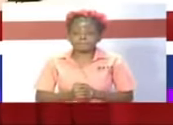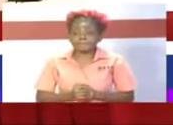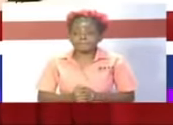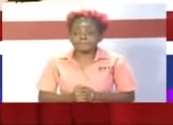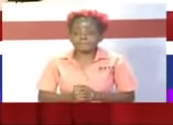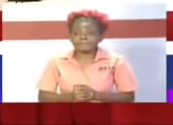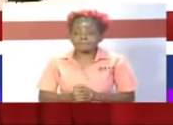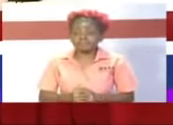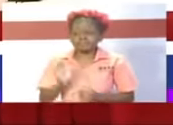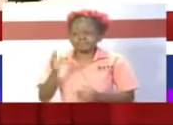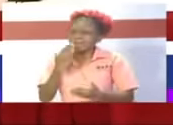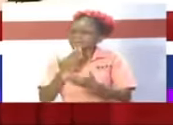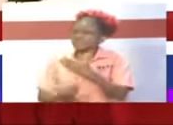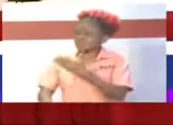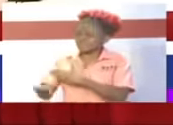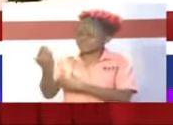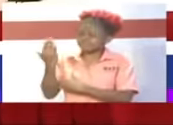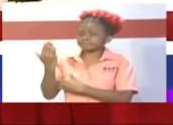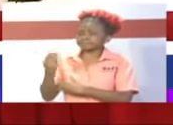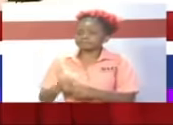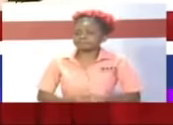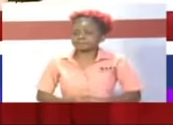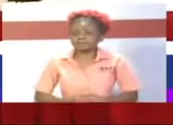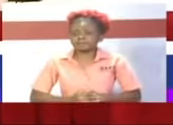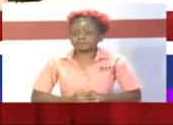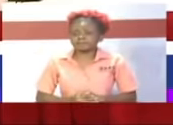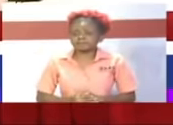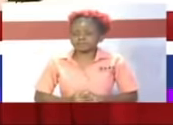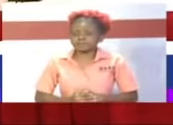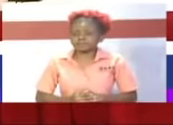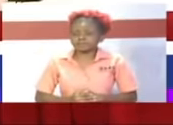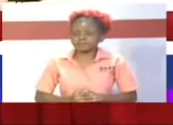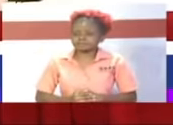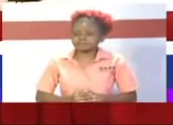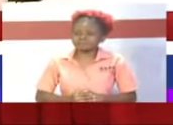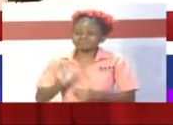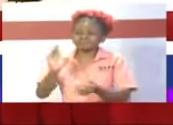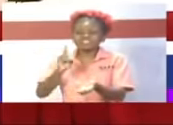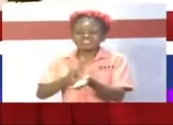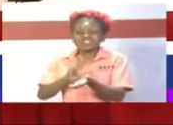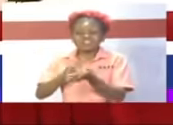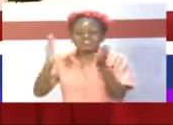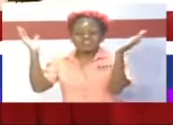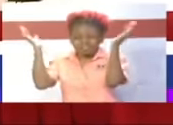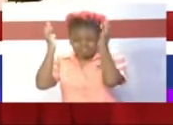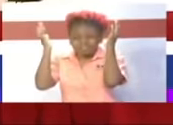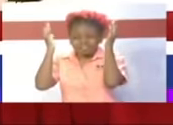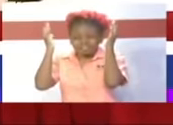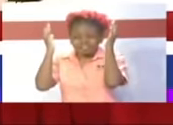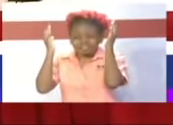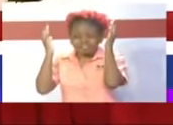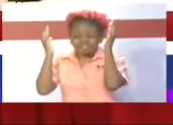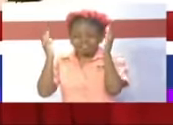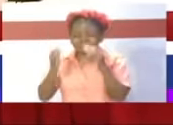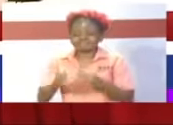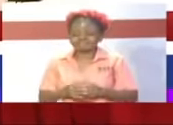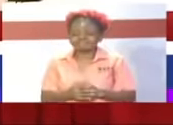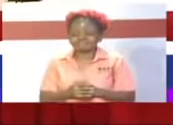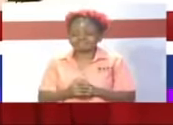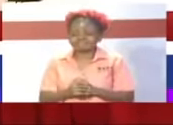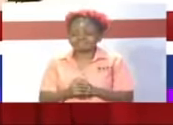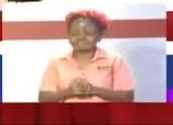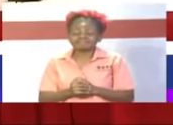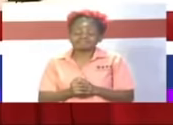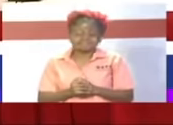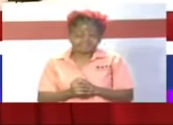Good morning, Urvashi from TV6. Dr. Hines, I was just going to start off with a request.